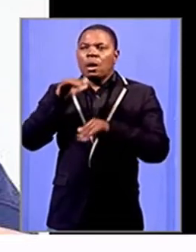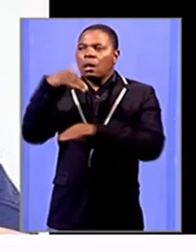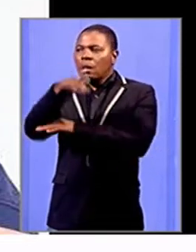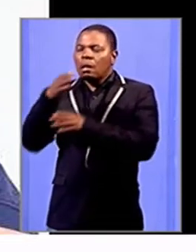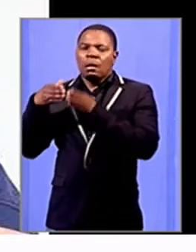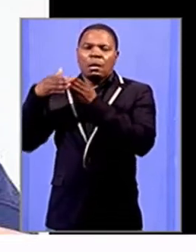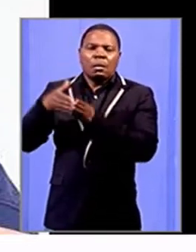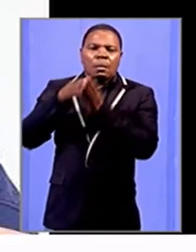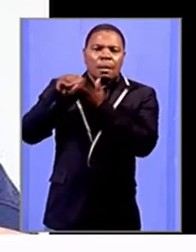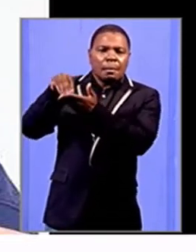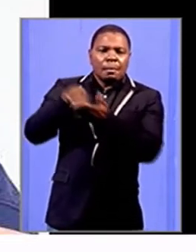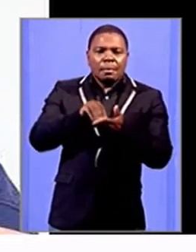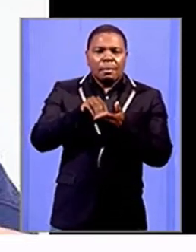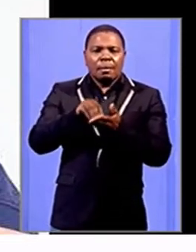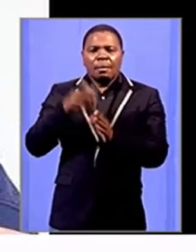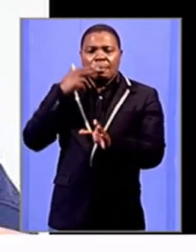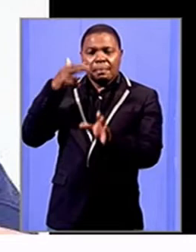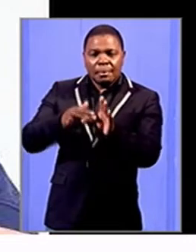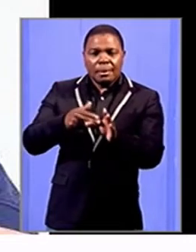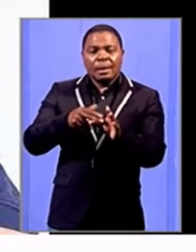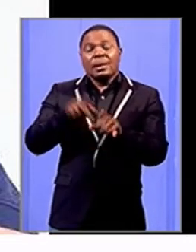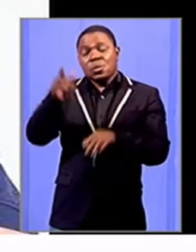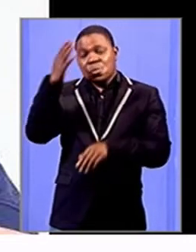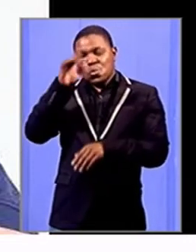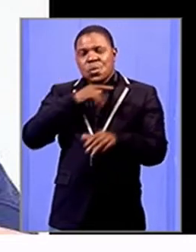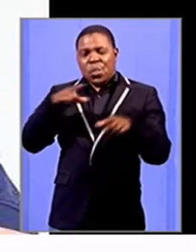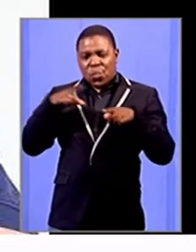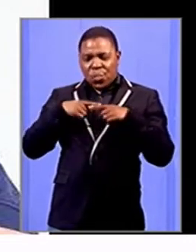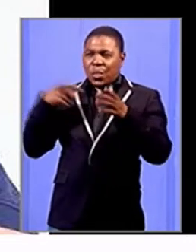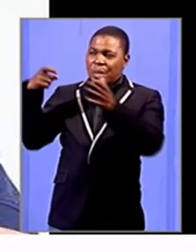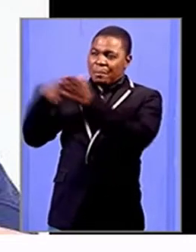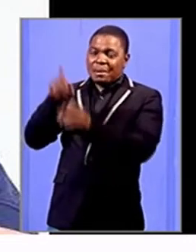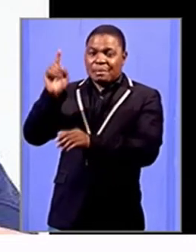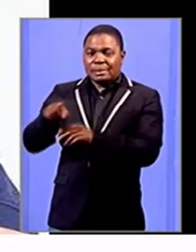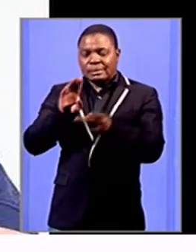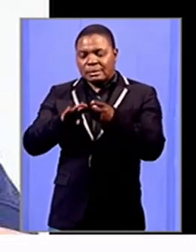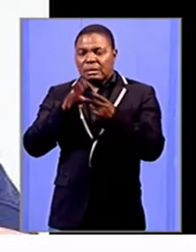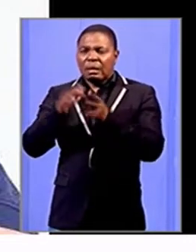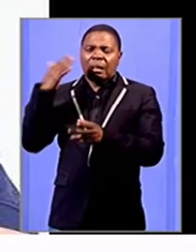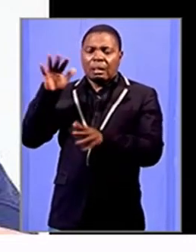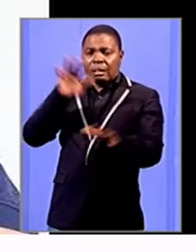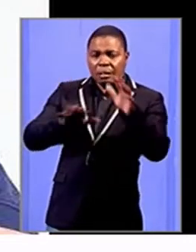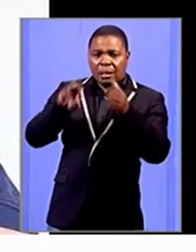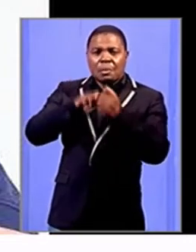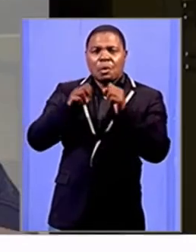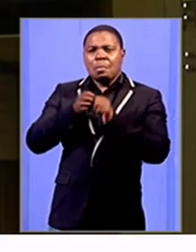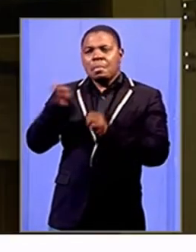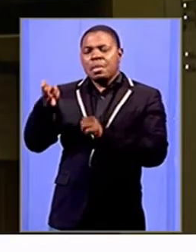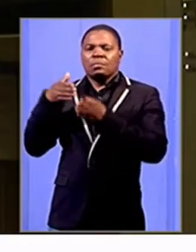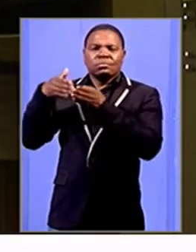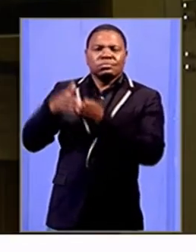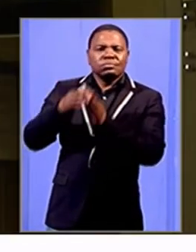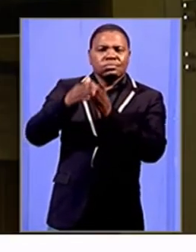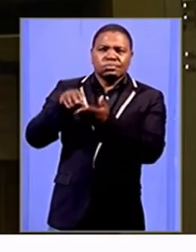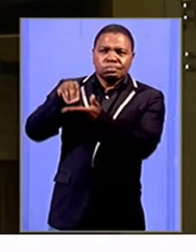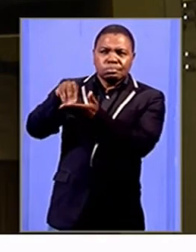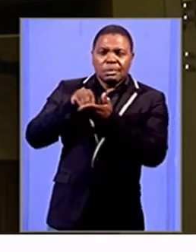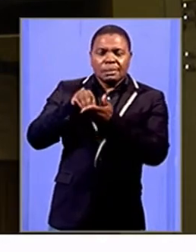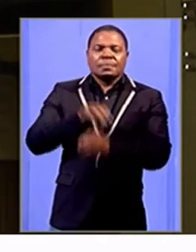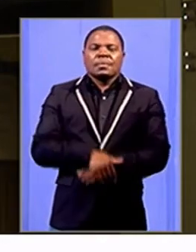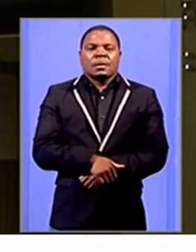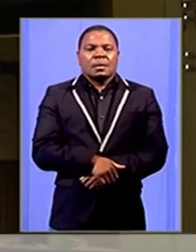every single day and you have to order them in advance, and there have also been some disruptions on shipping. Nakong ena eo ka